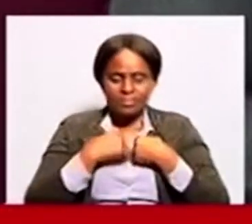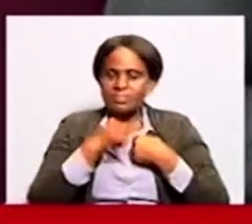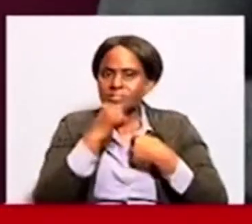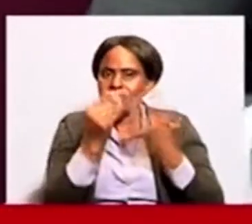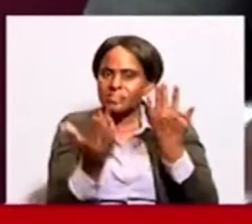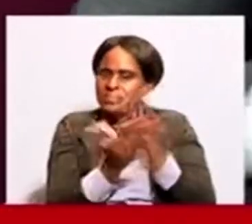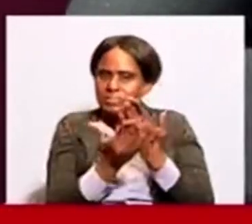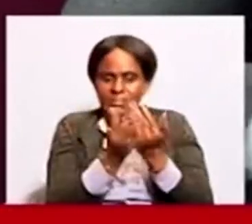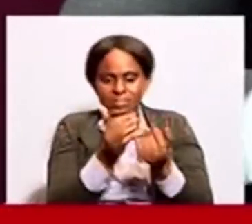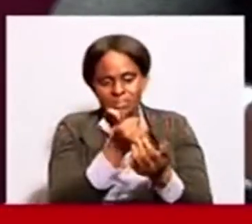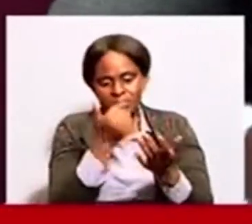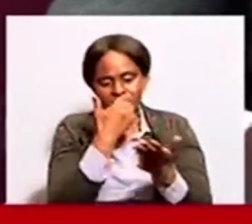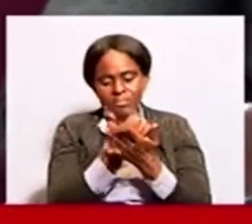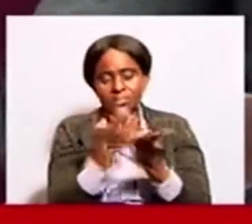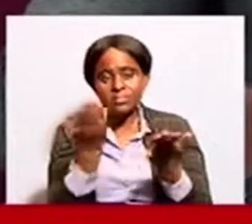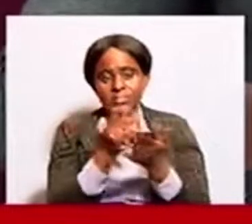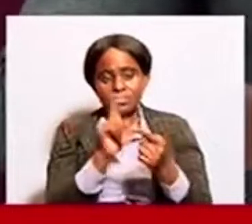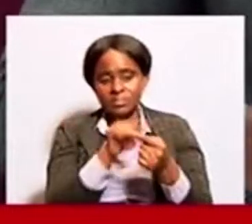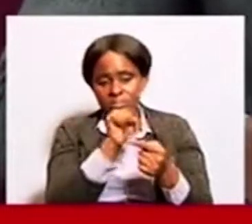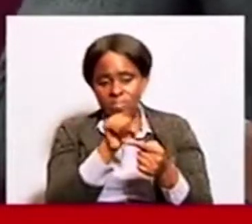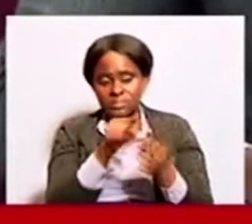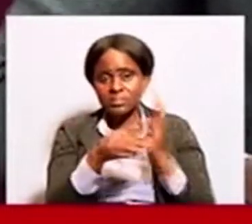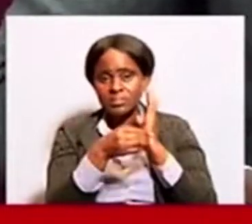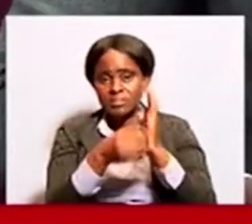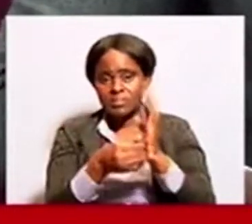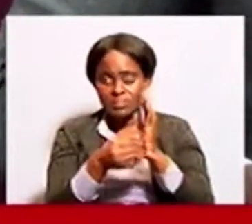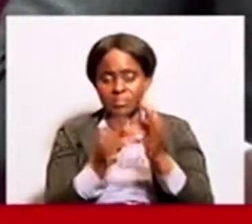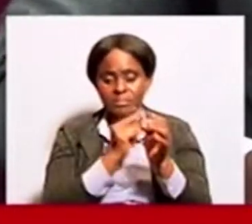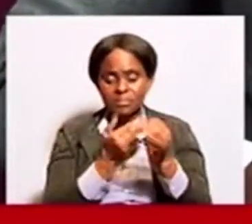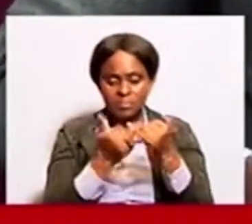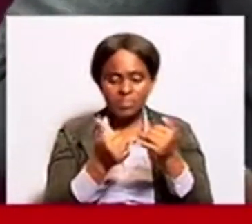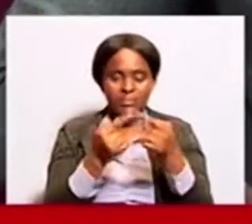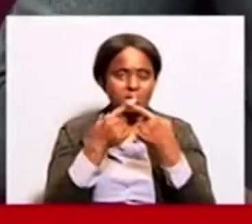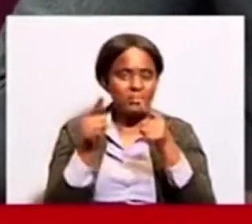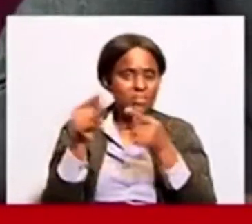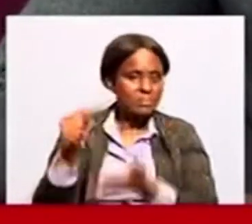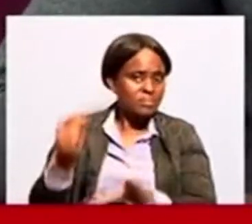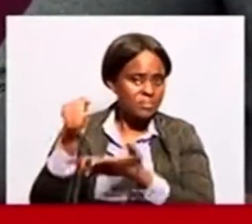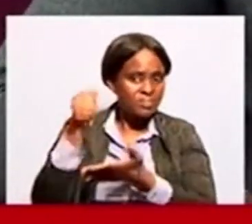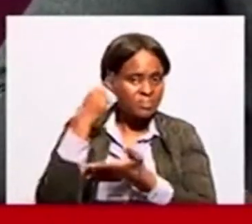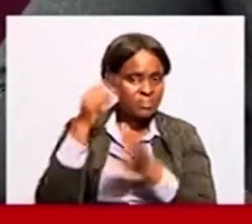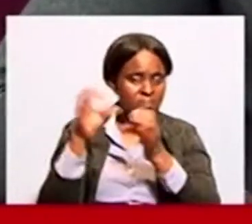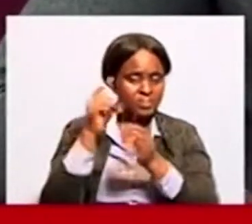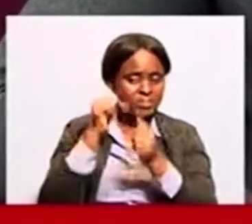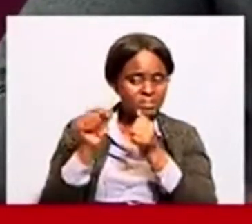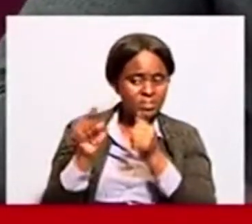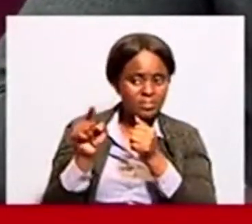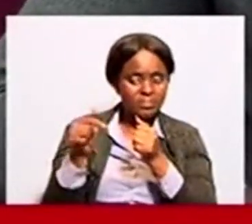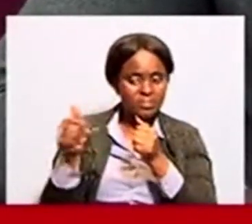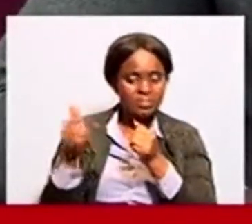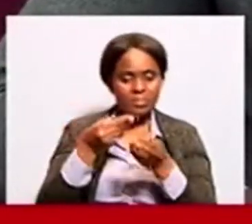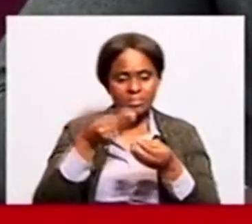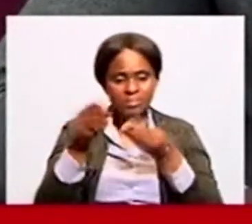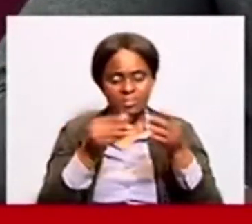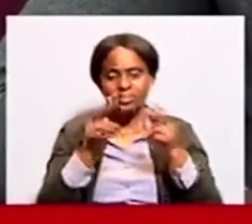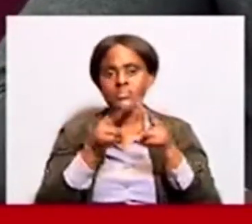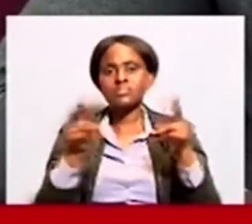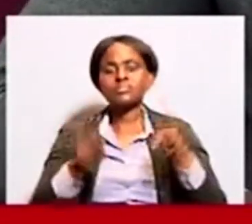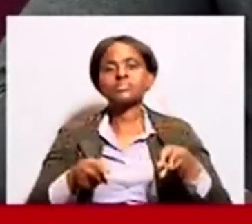any evidence here. But actually, this led even to us varying the budget for the council because the expense was too